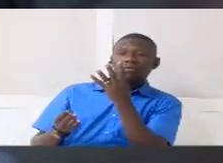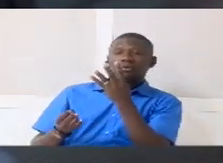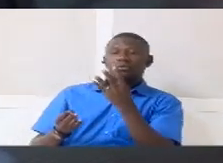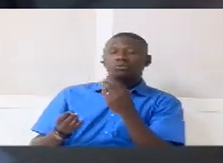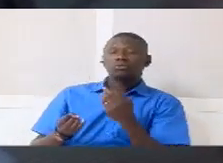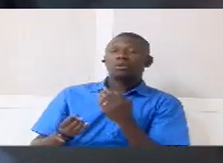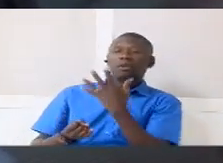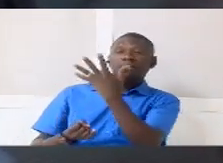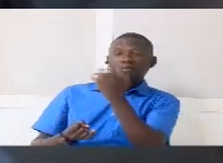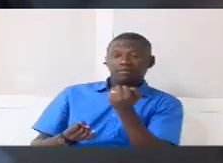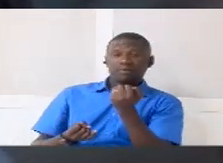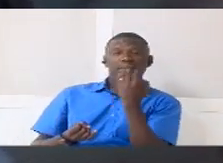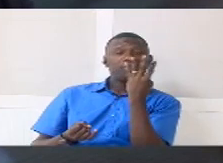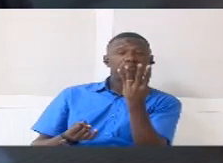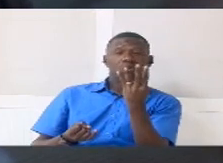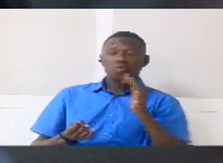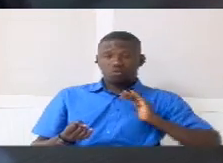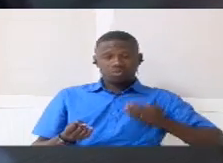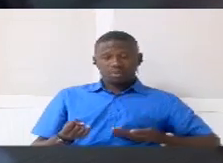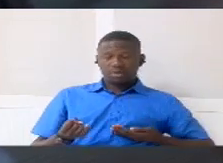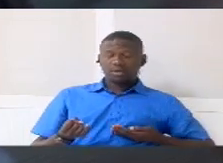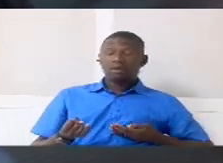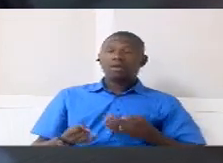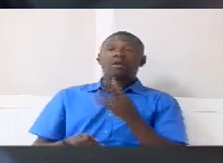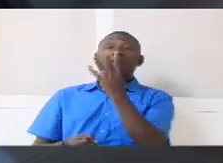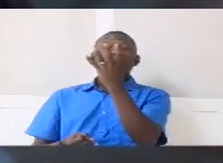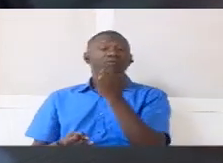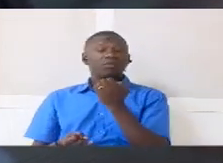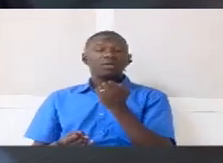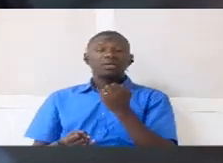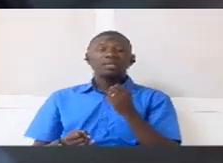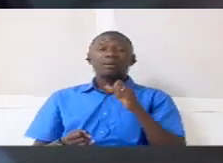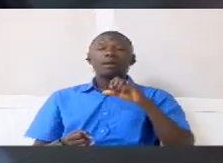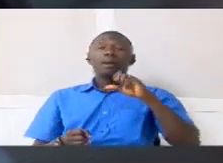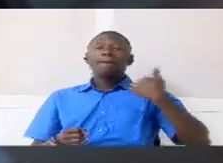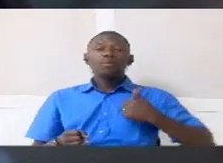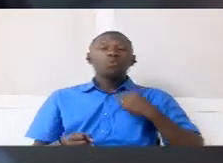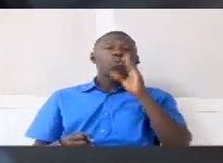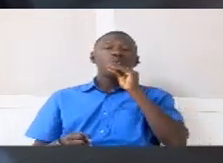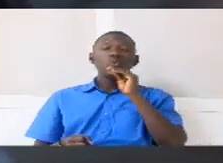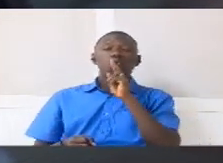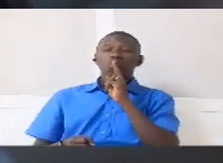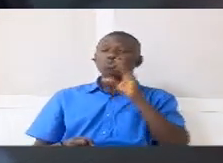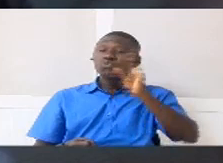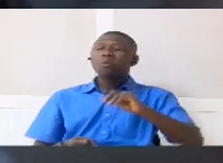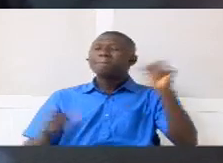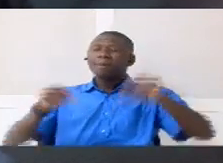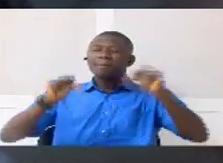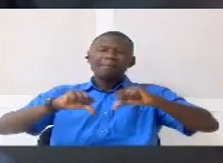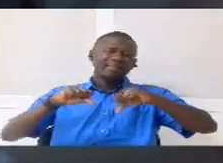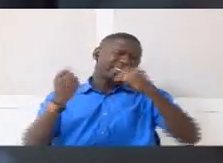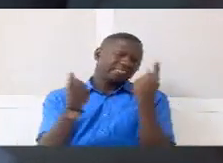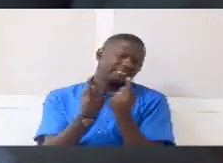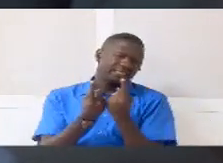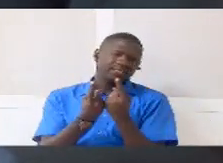54 women, 40 perpetrators, alleged perpetrators, and adversely mentioned persons, as well as